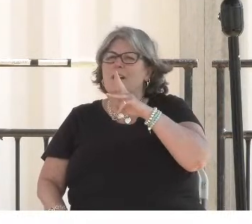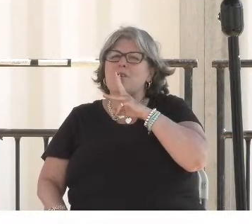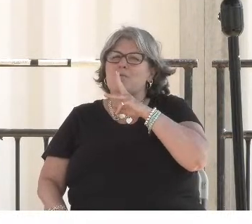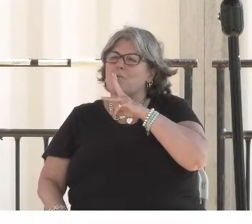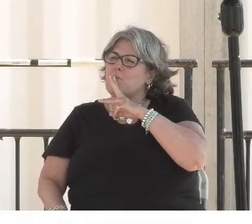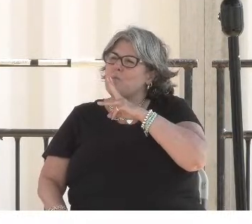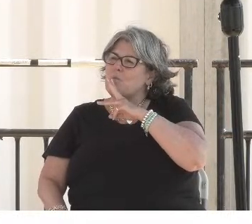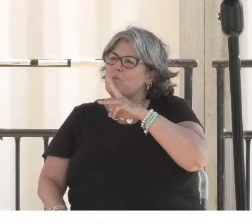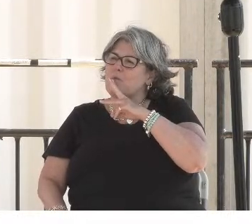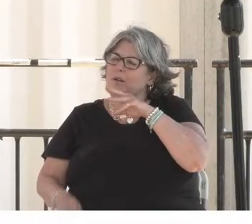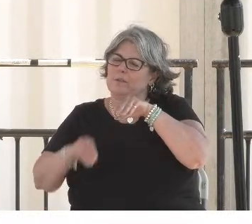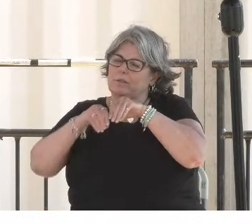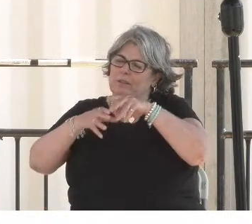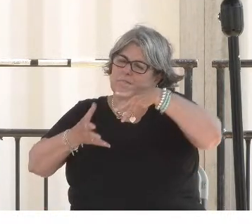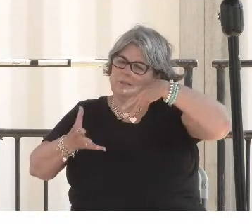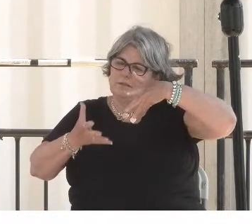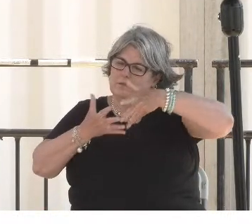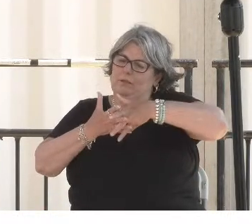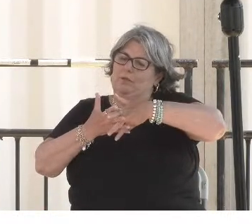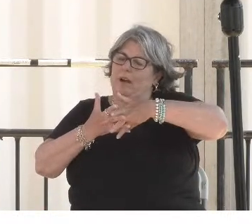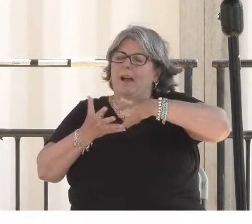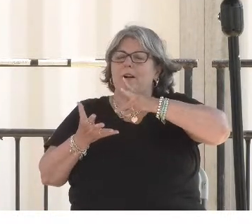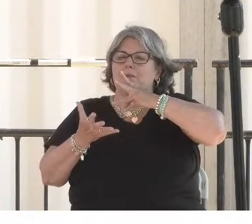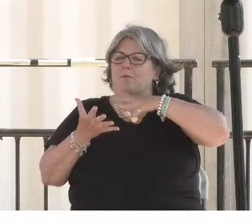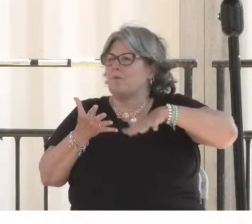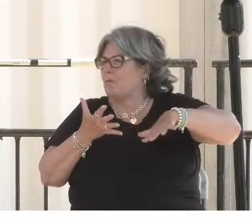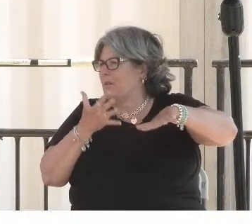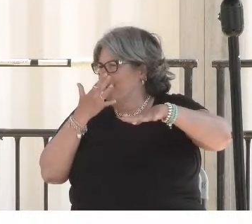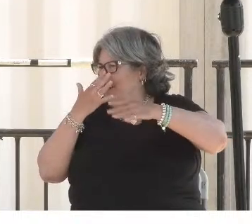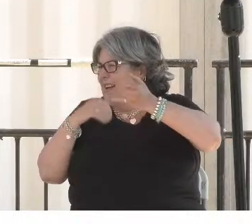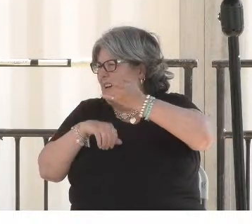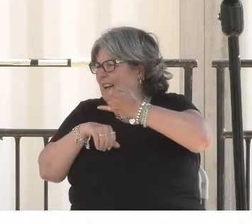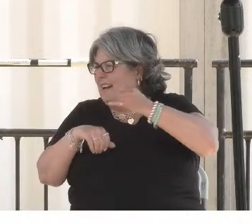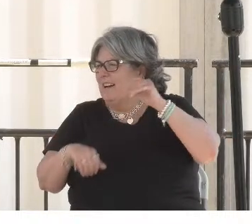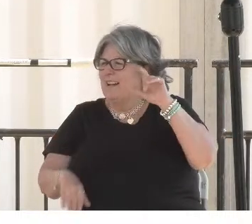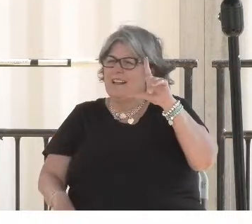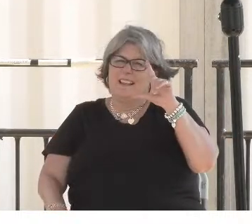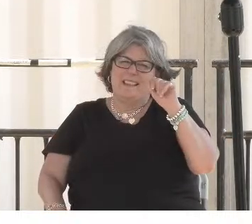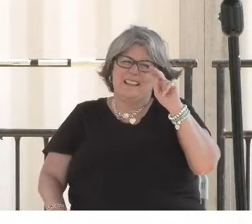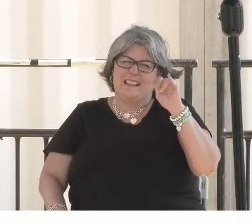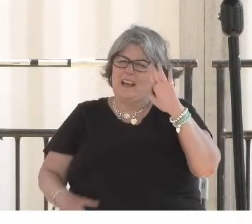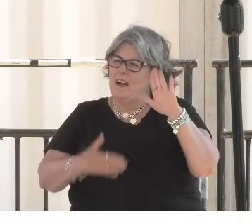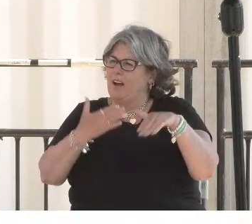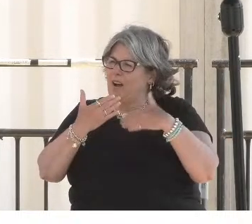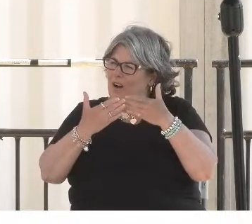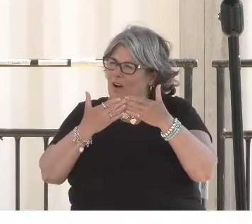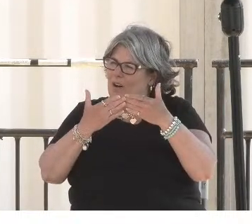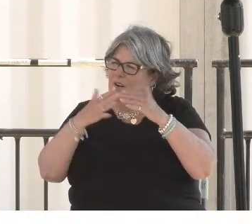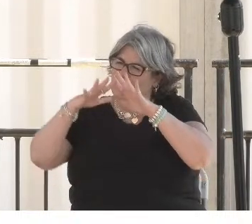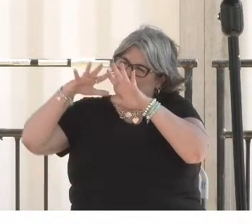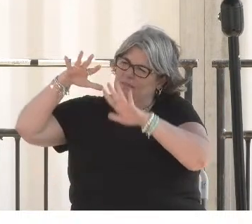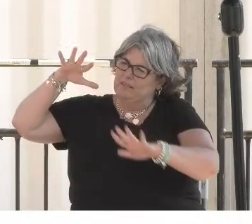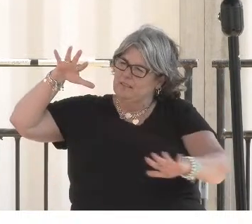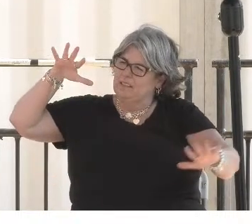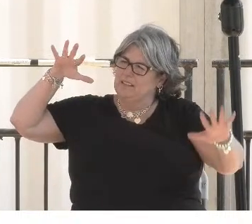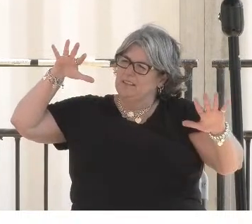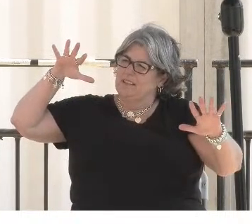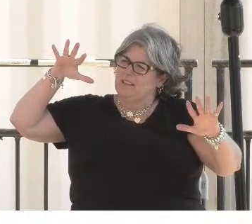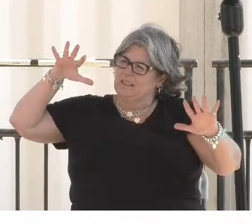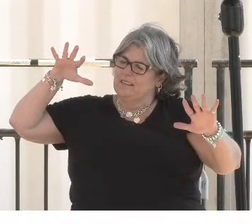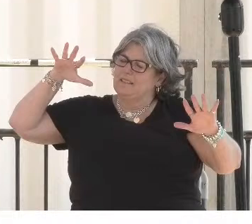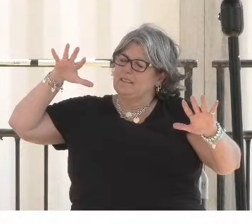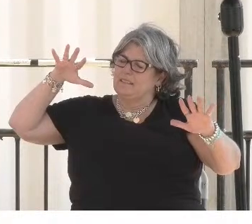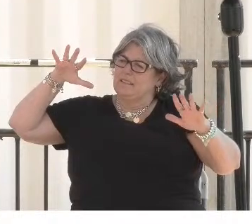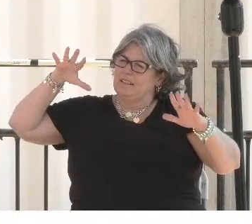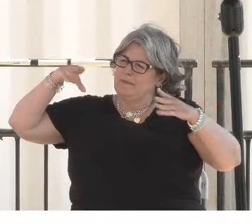day into the groundwater. So on the island of Lanai, all of the ridges of the island have been